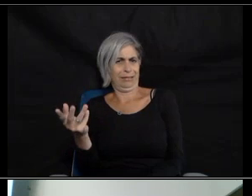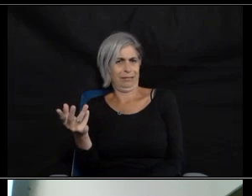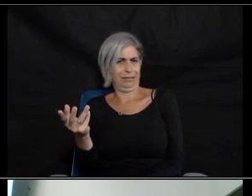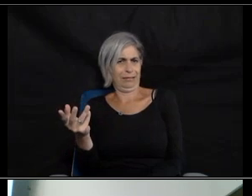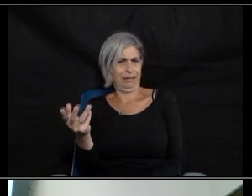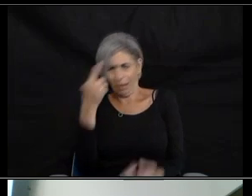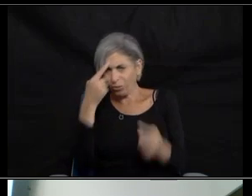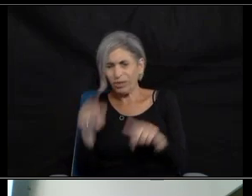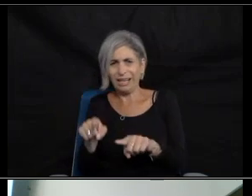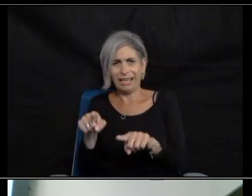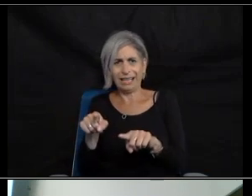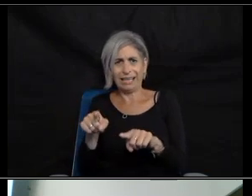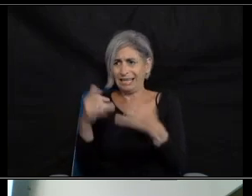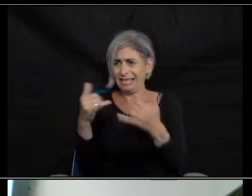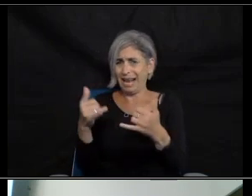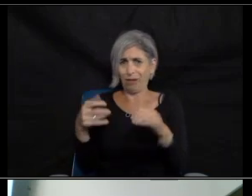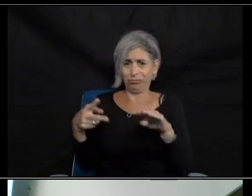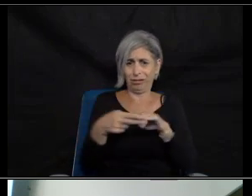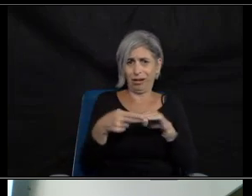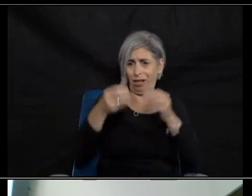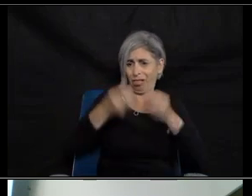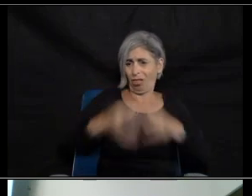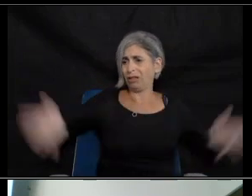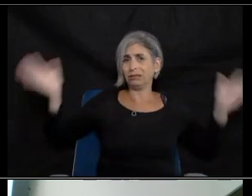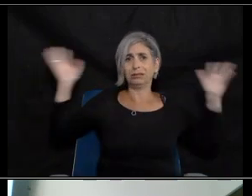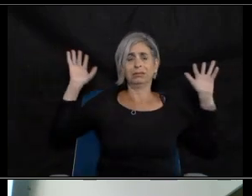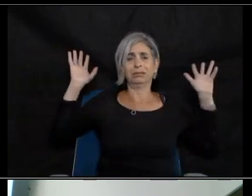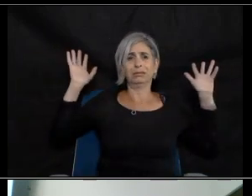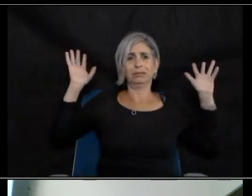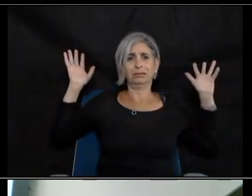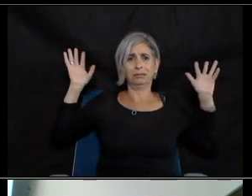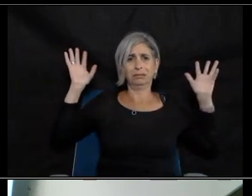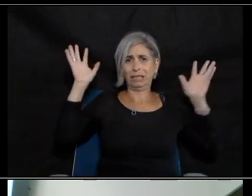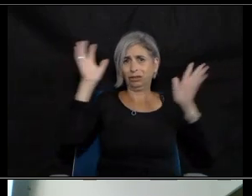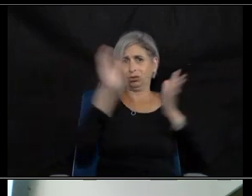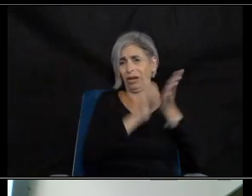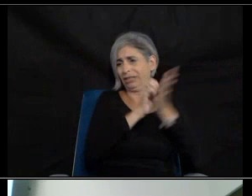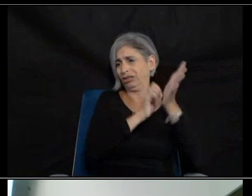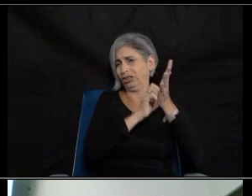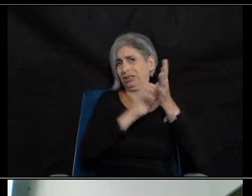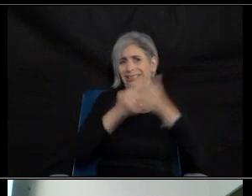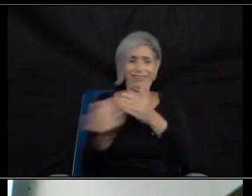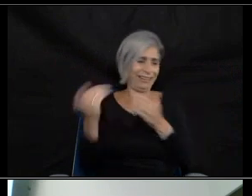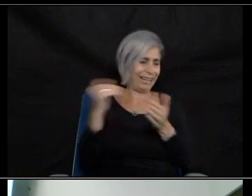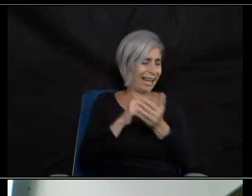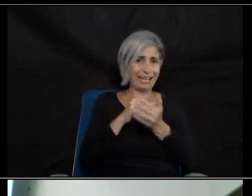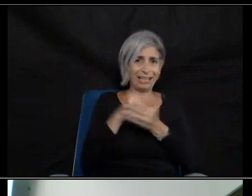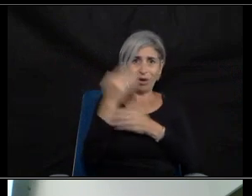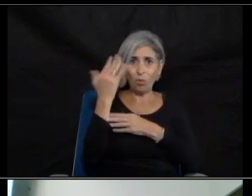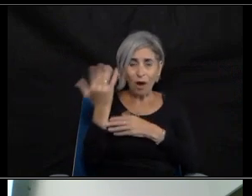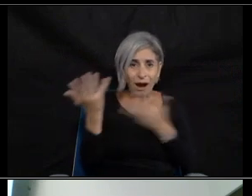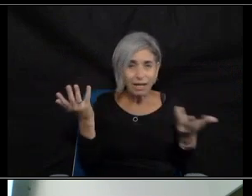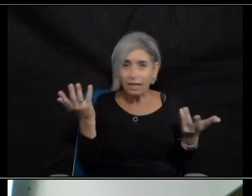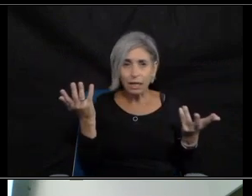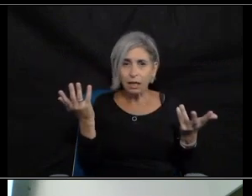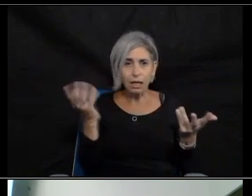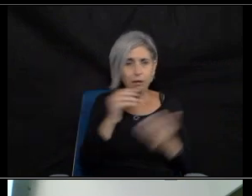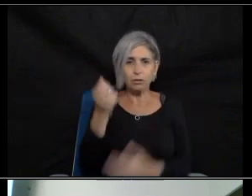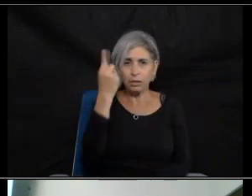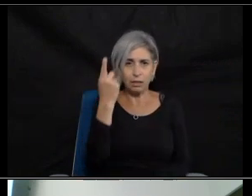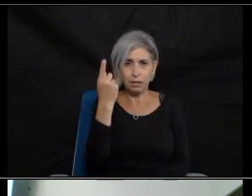at this point, it just feels like we just need to cut our losses and just scrap all this and start over. Because I don't